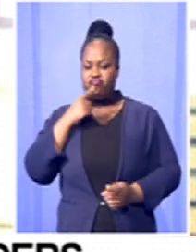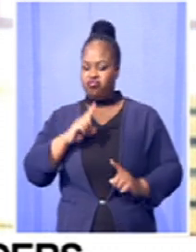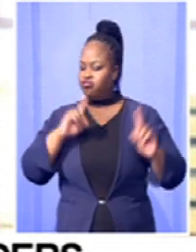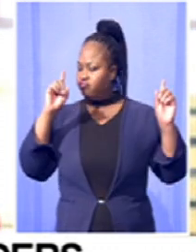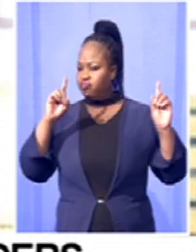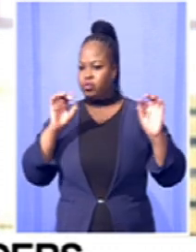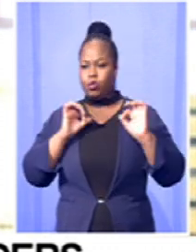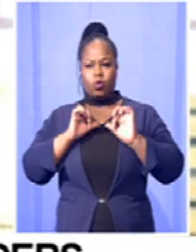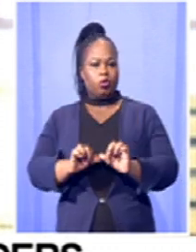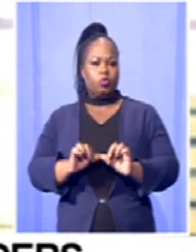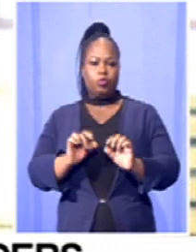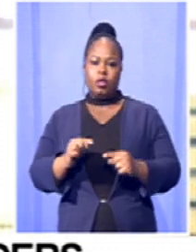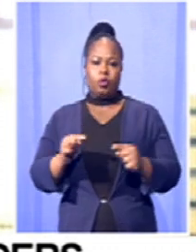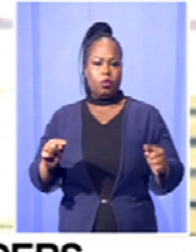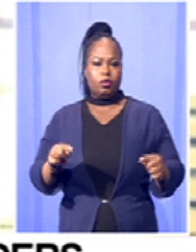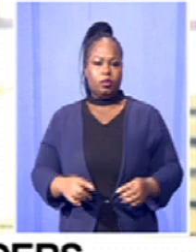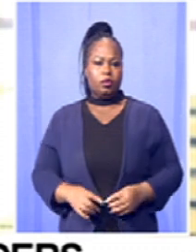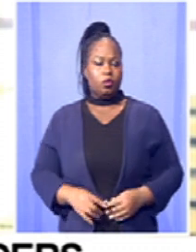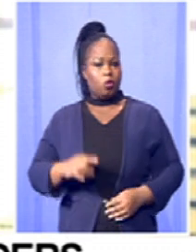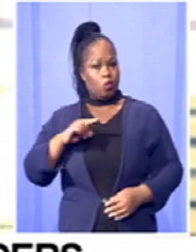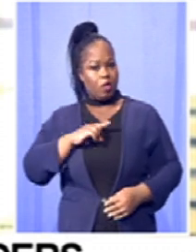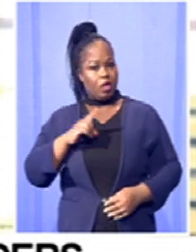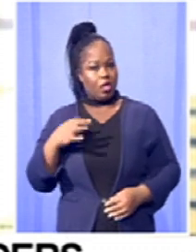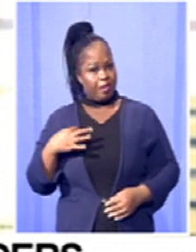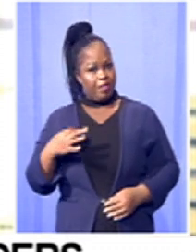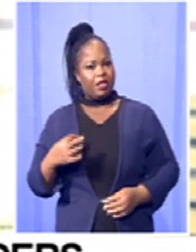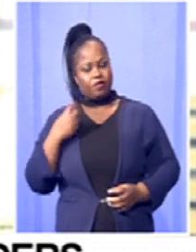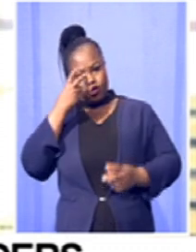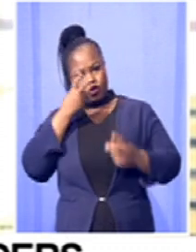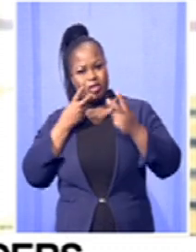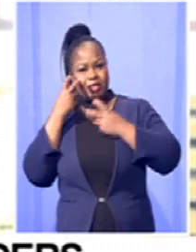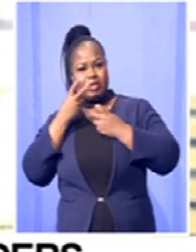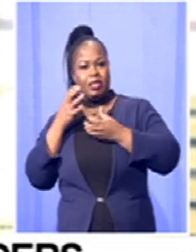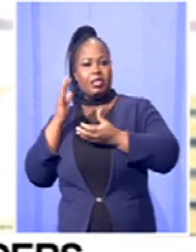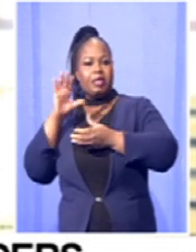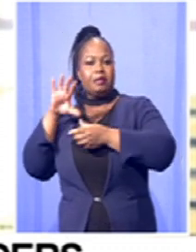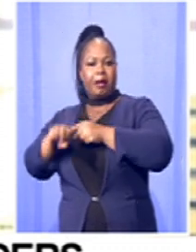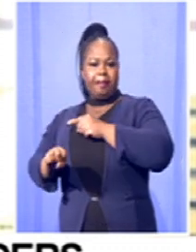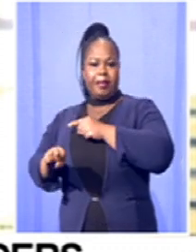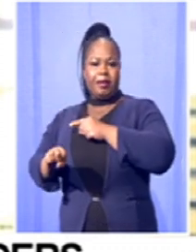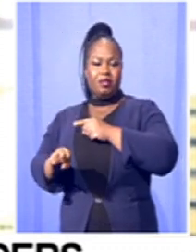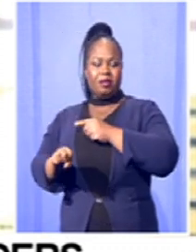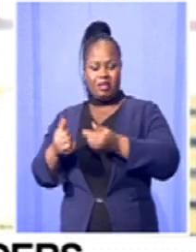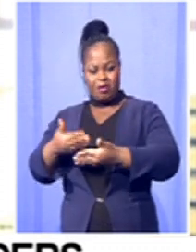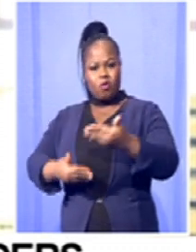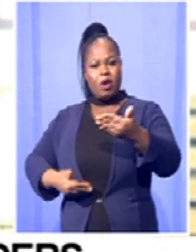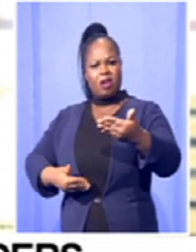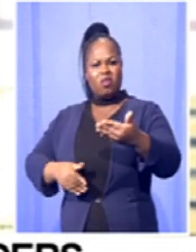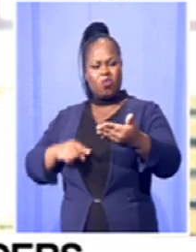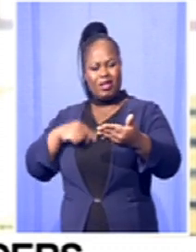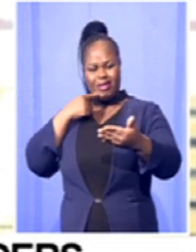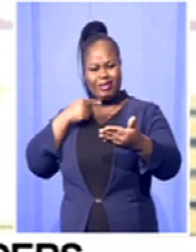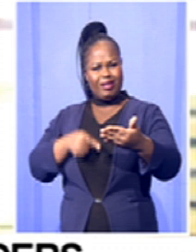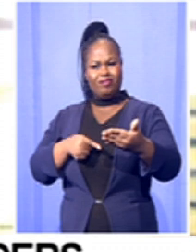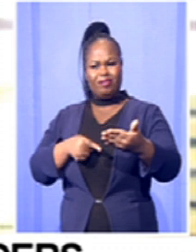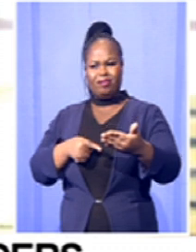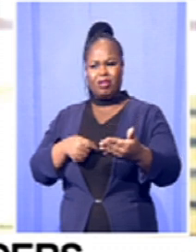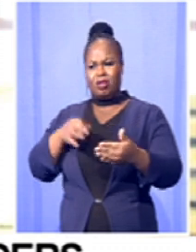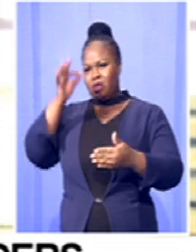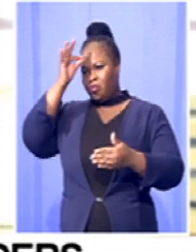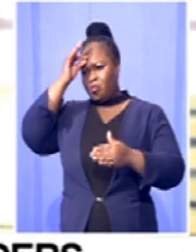continue because they applied for the search and seizure warrant, saying that it was not authorized, it